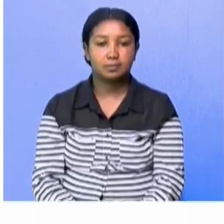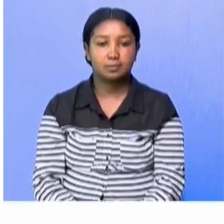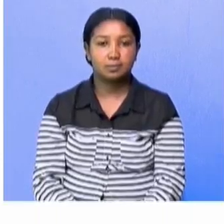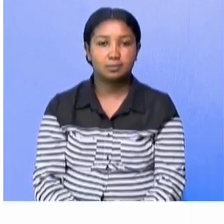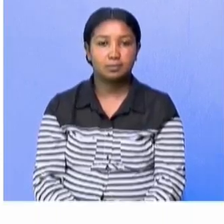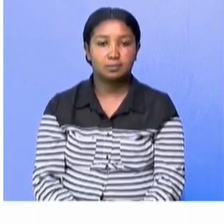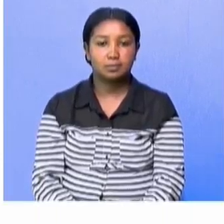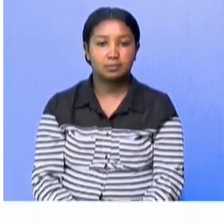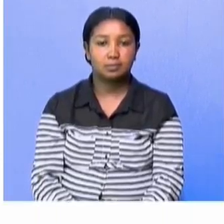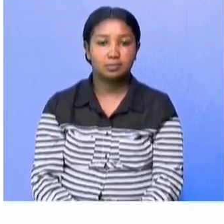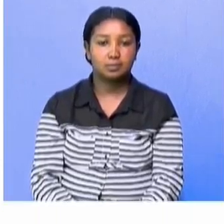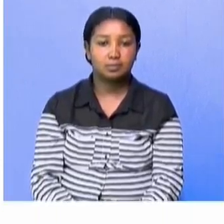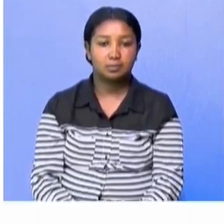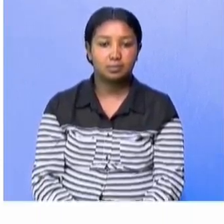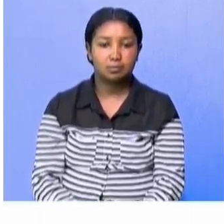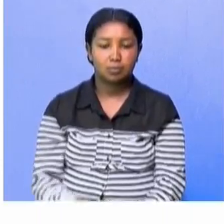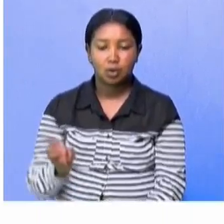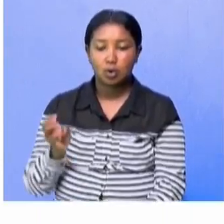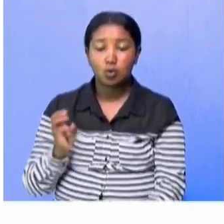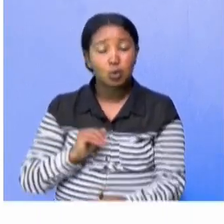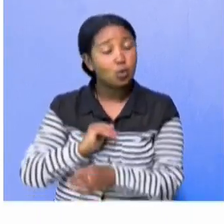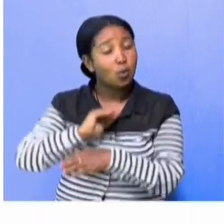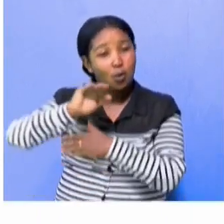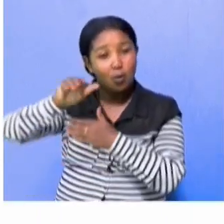we all